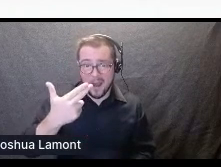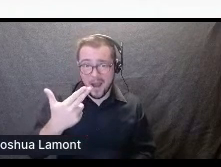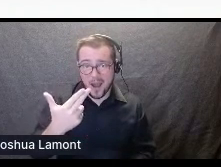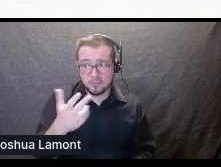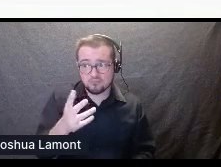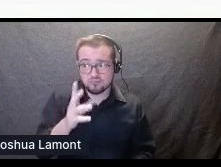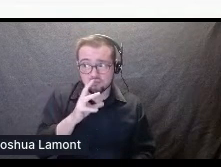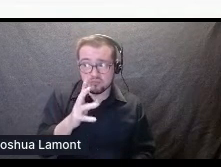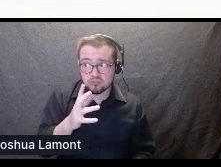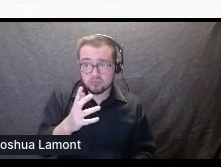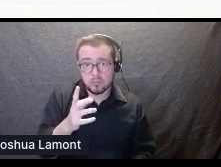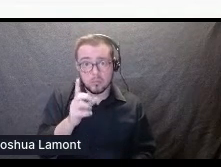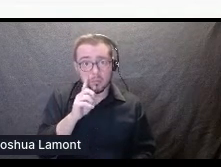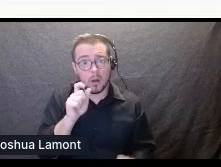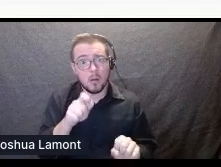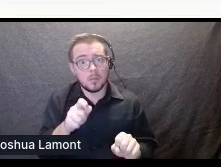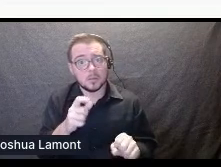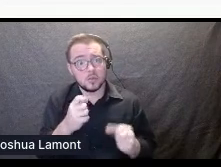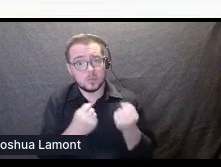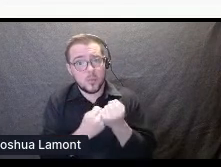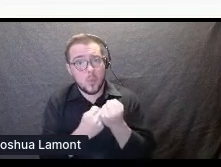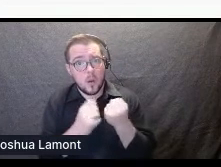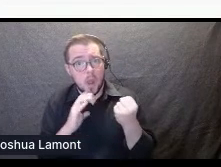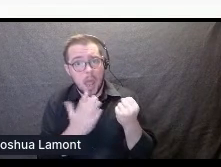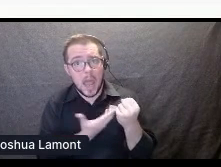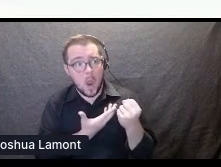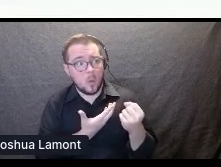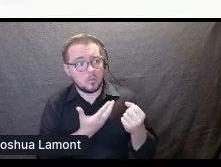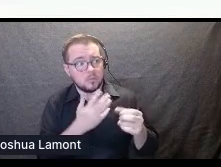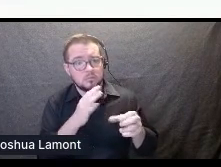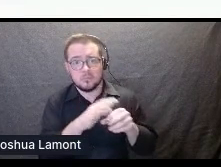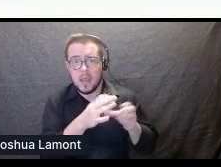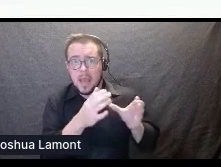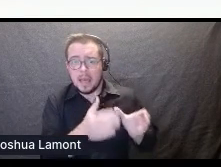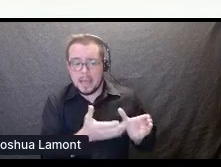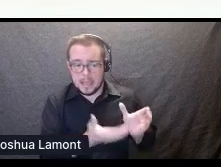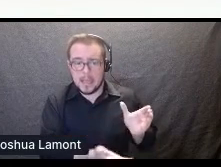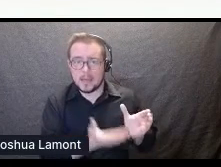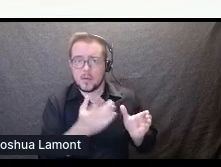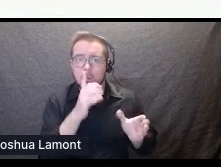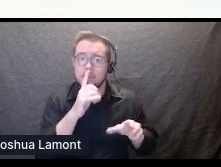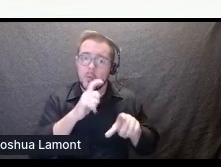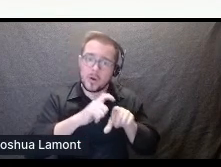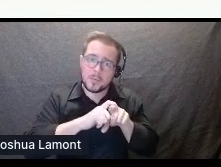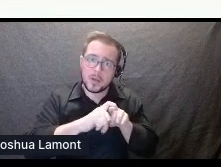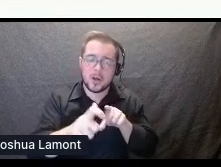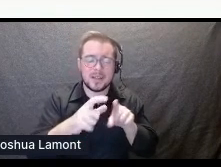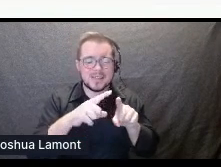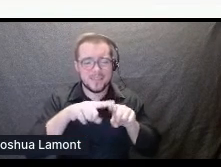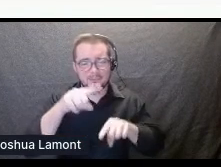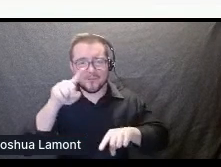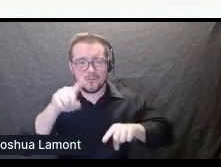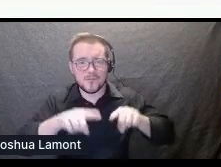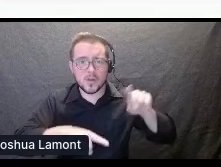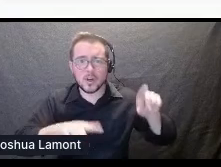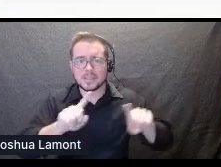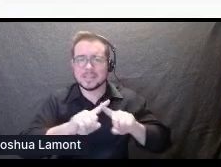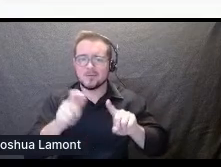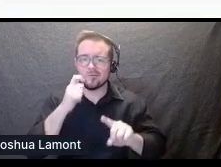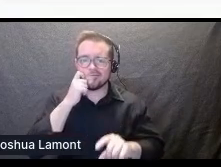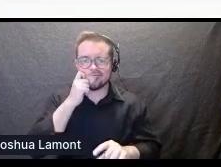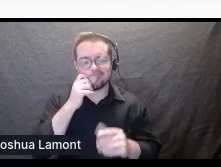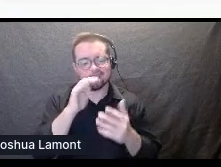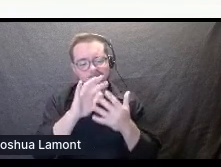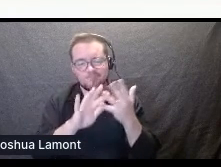supporting our candidate, which means we're going to be calling a diverse, multiracial base. And that's